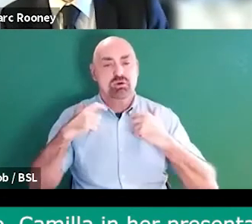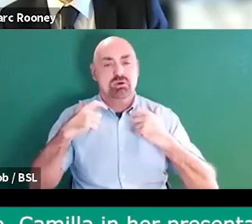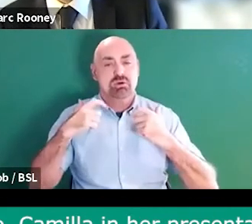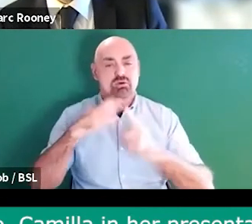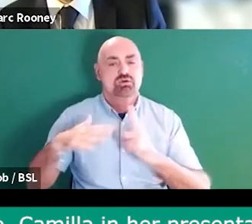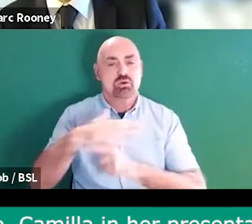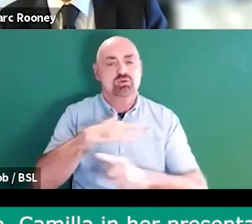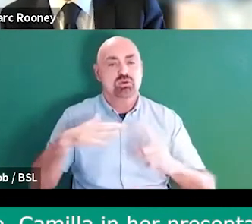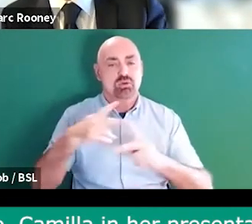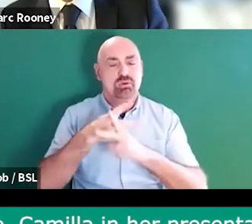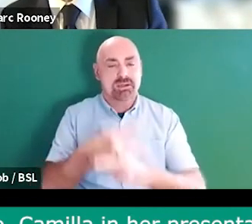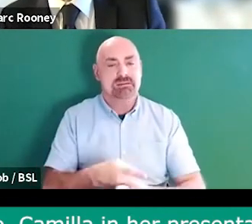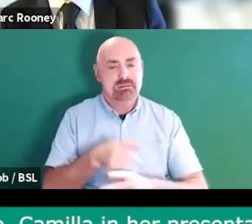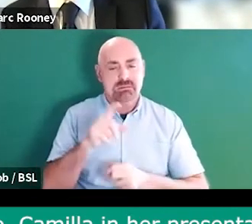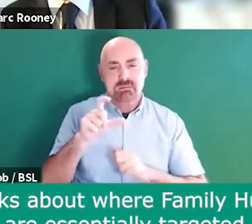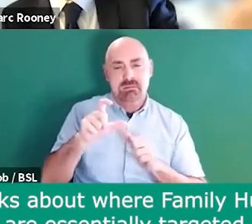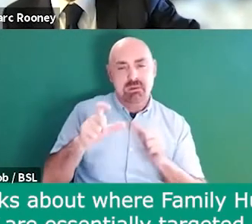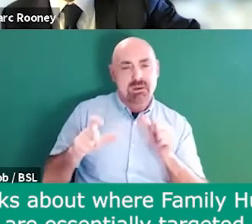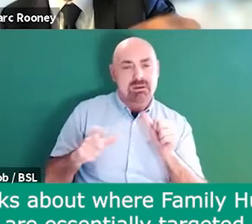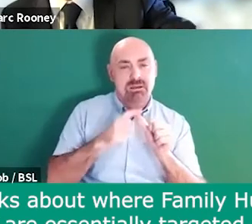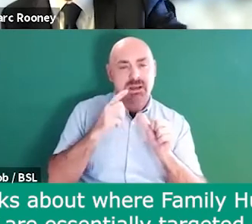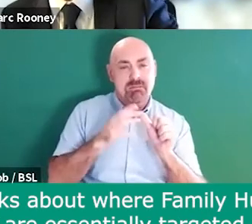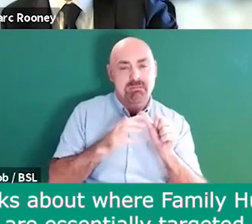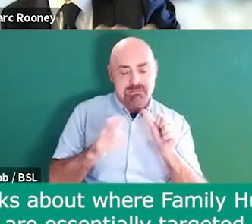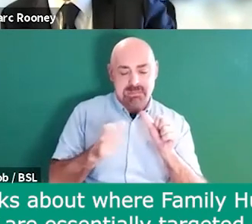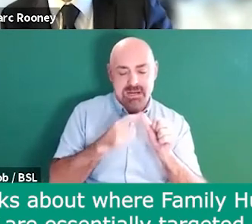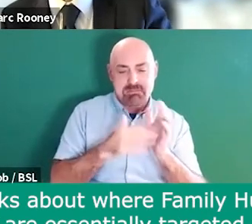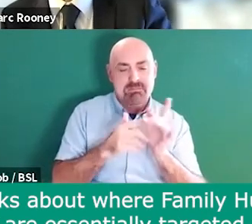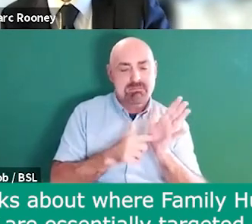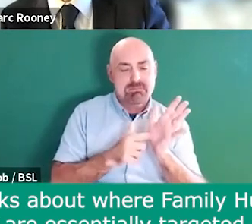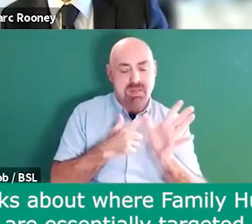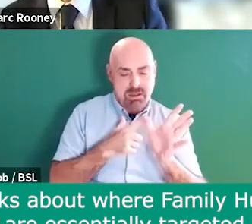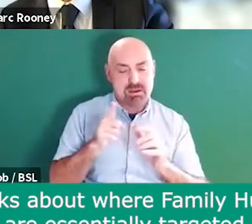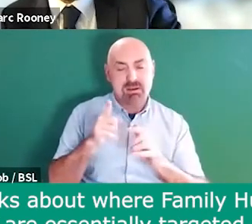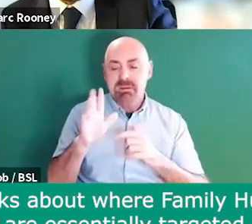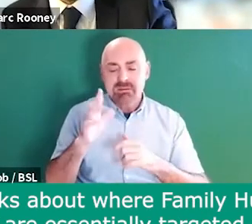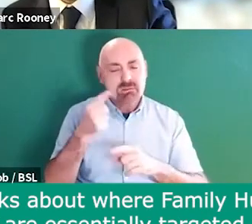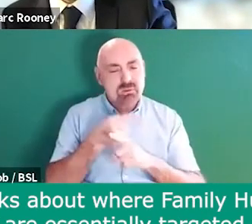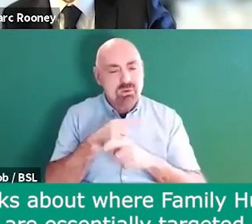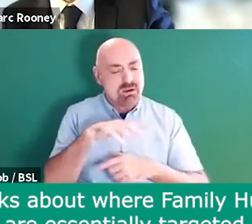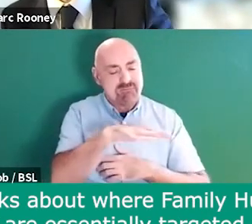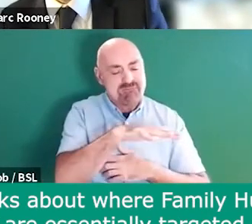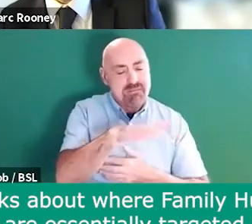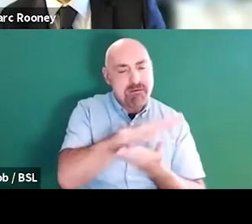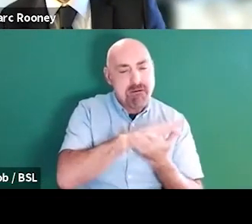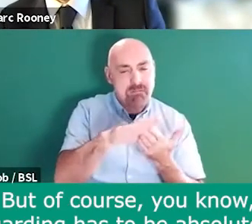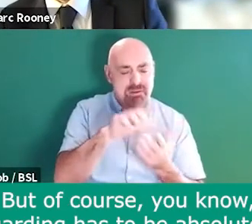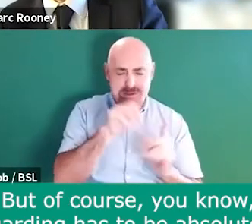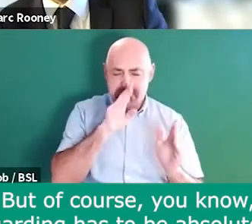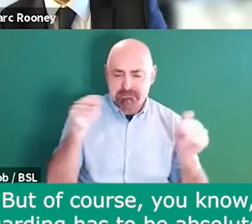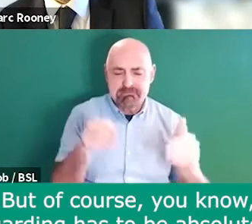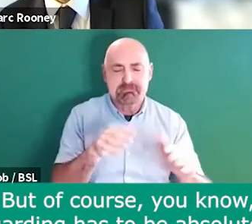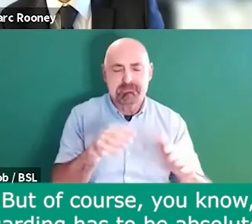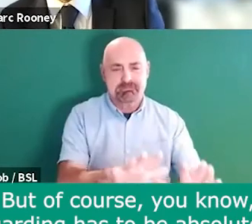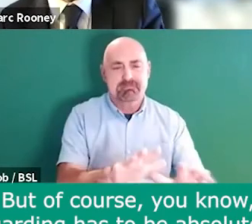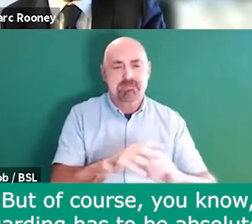I mean, Camilla in her presentation sort of talked about where family hubs are kind of, are essentially targeted. But of course,